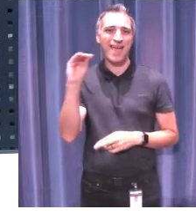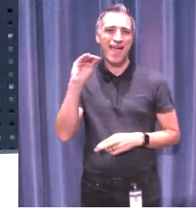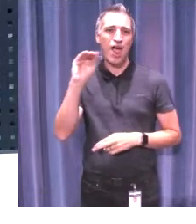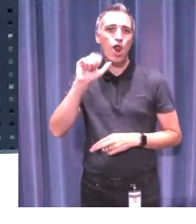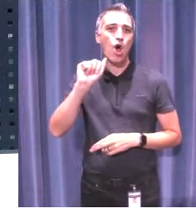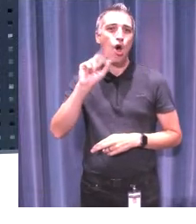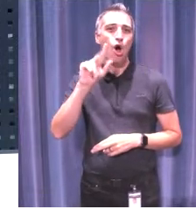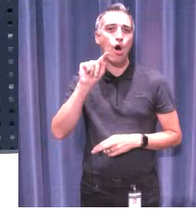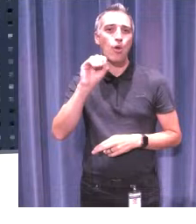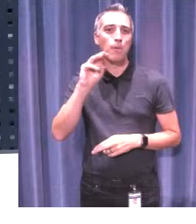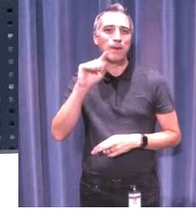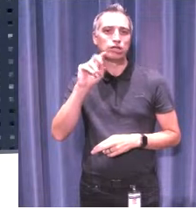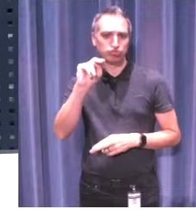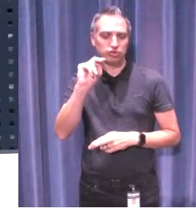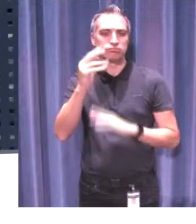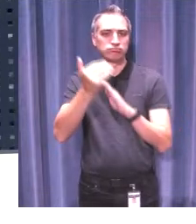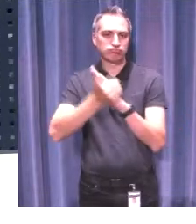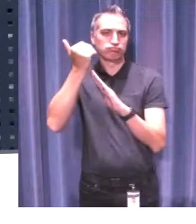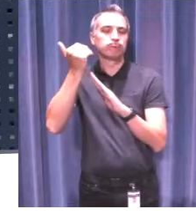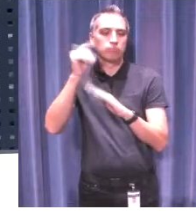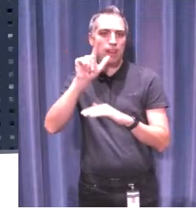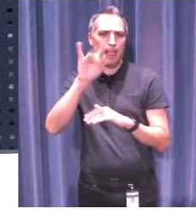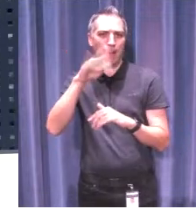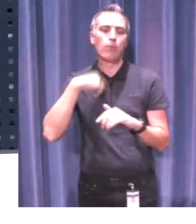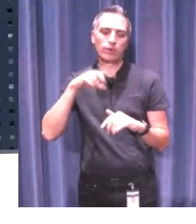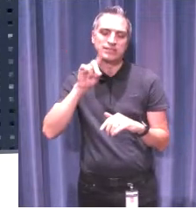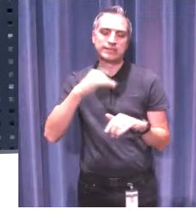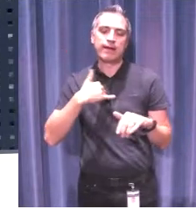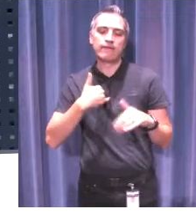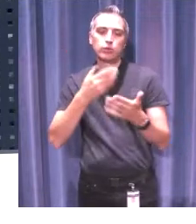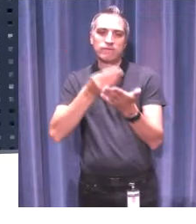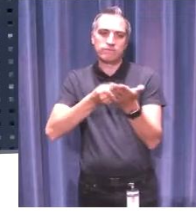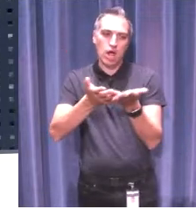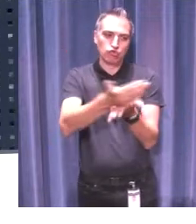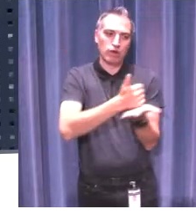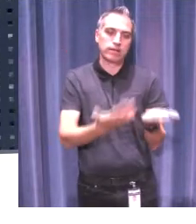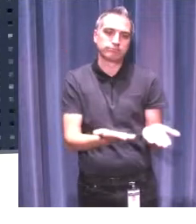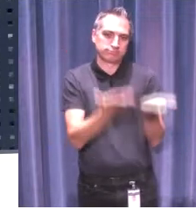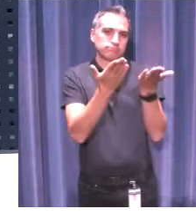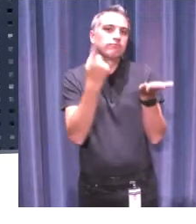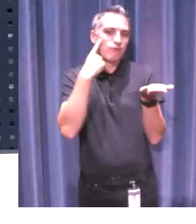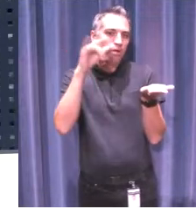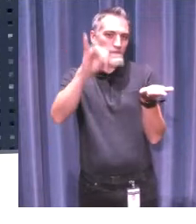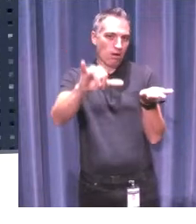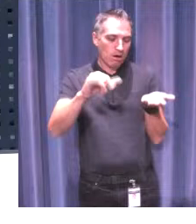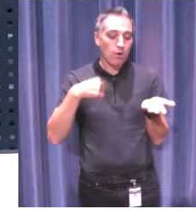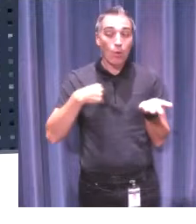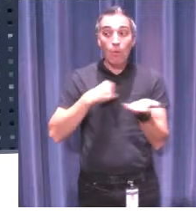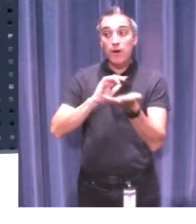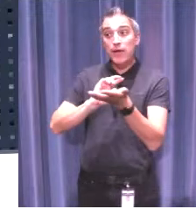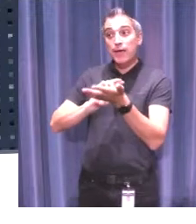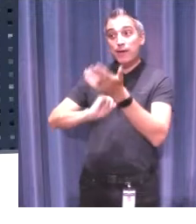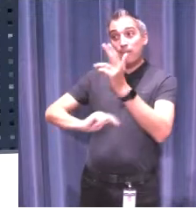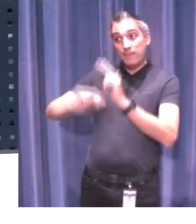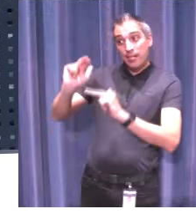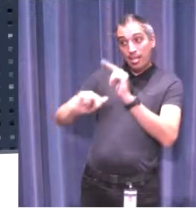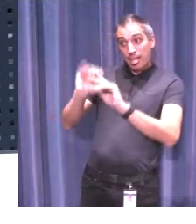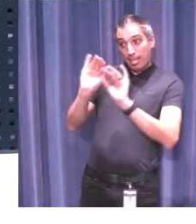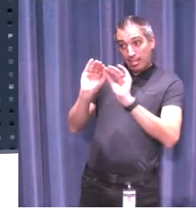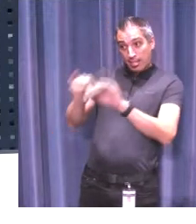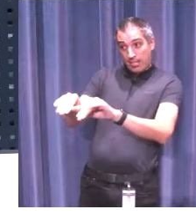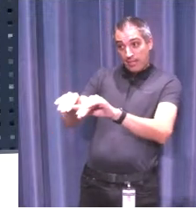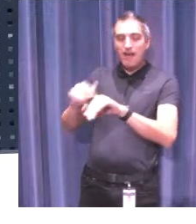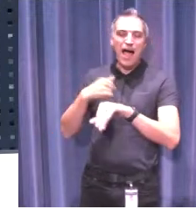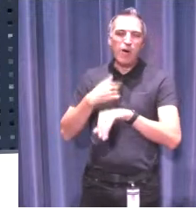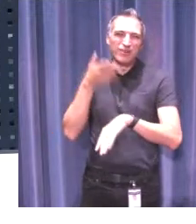major addition, I fundraised for it. When we put it in, I was told I was